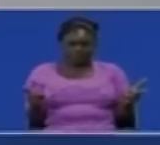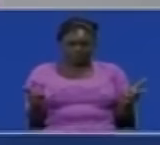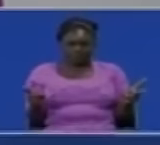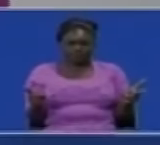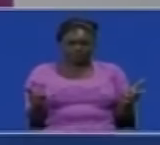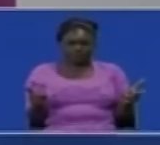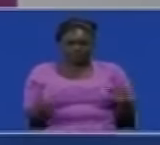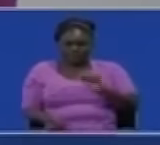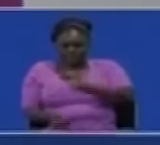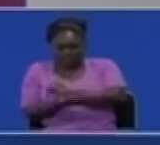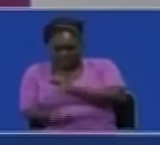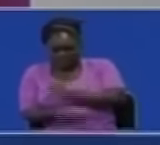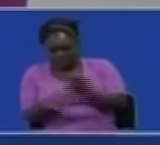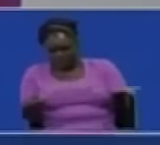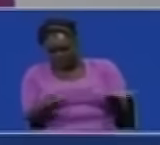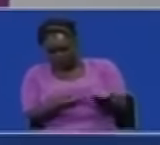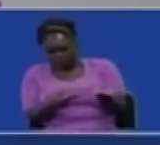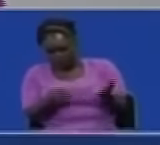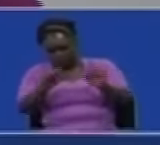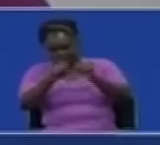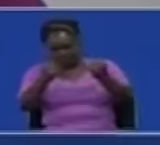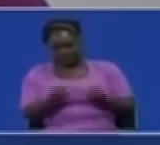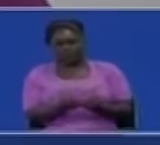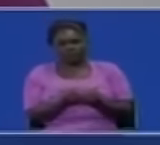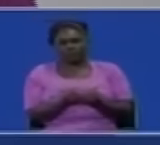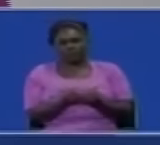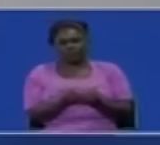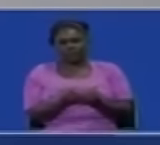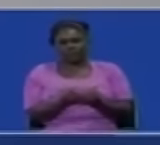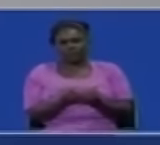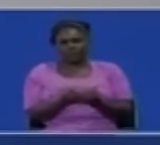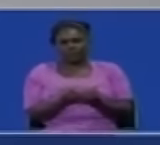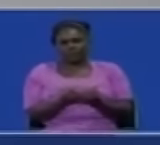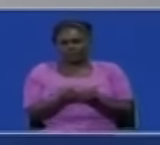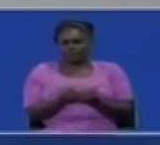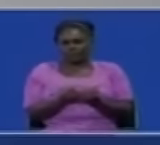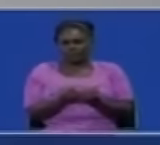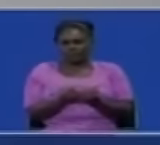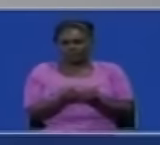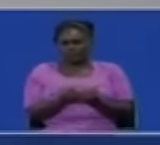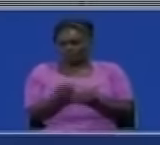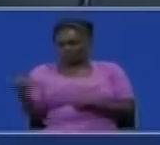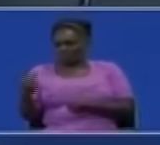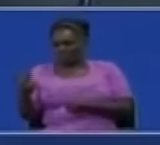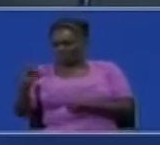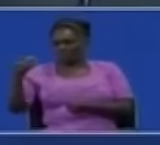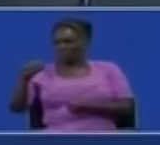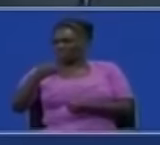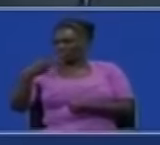into defining what an electronic electoral system is, and we'll come to you, John. You're both Johns. Yes. Just occurred